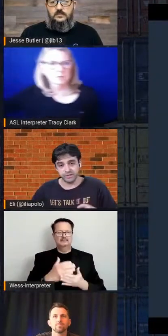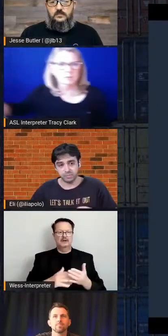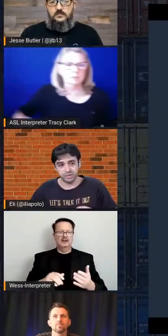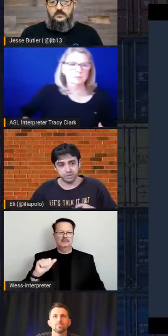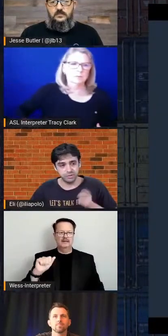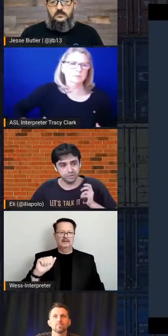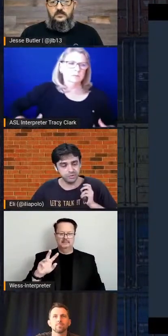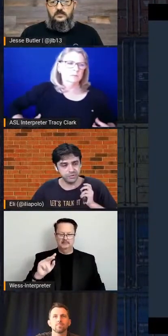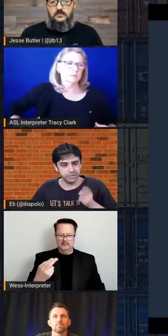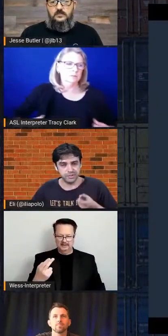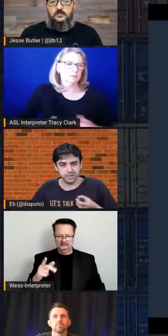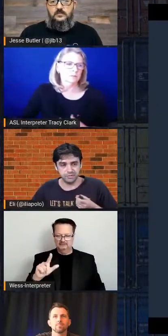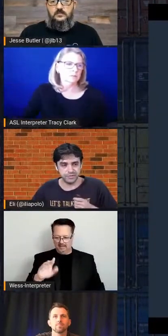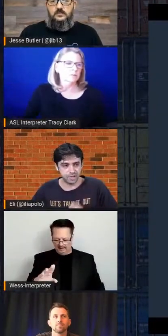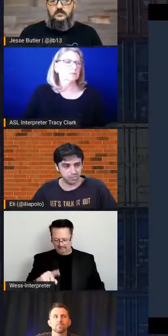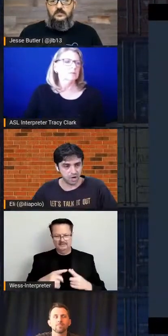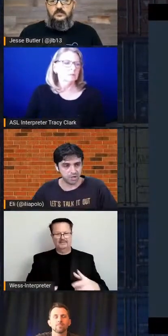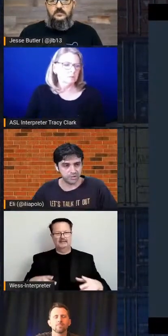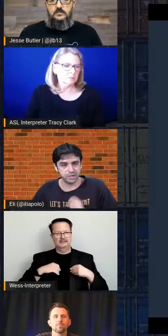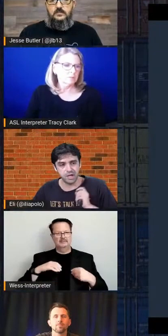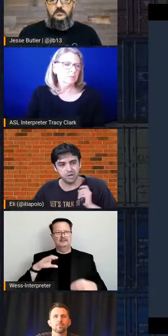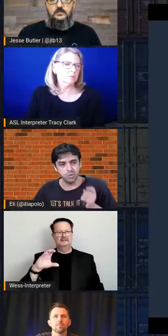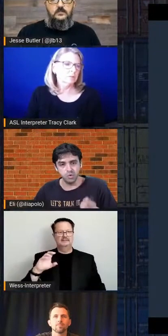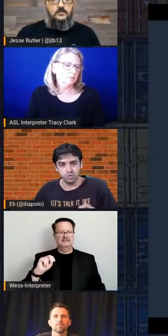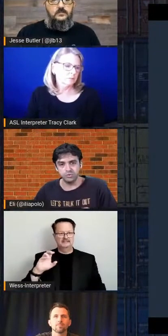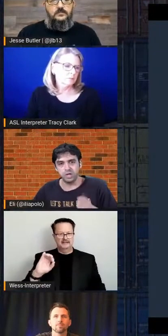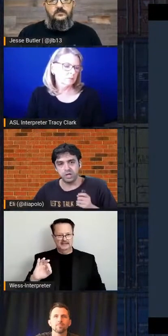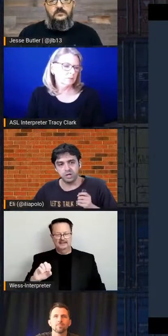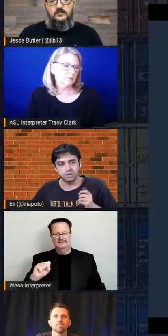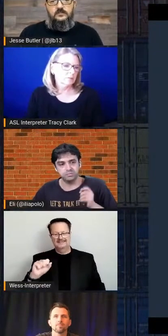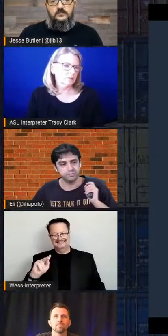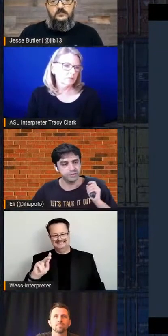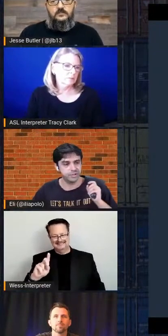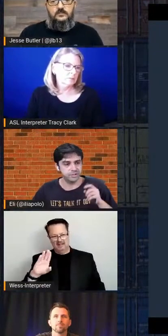then accepted to the CNCF sandbox and moved